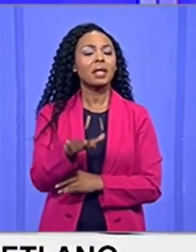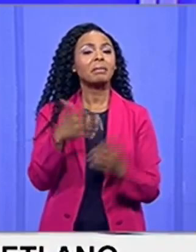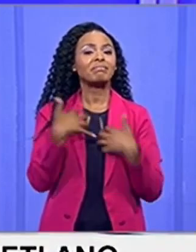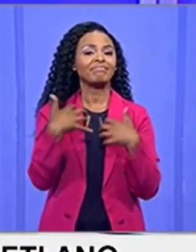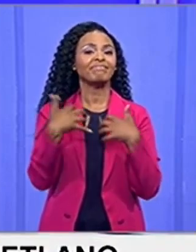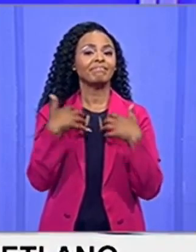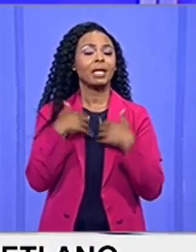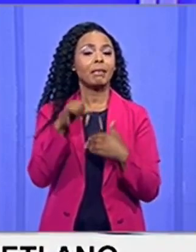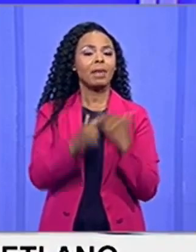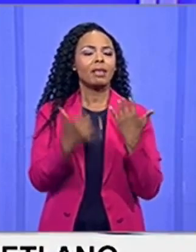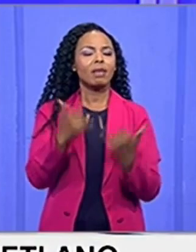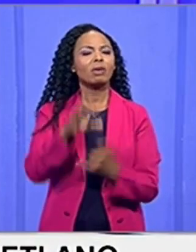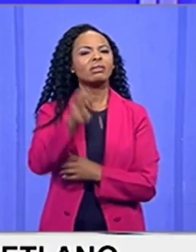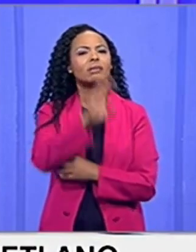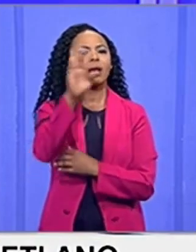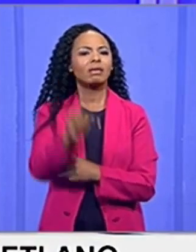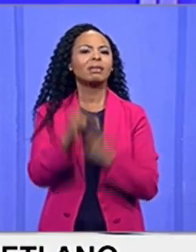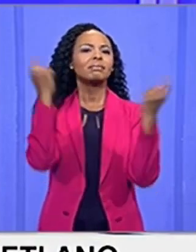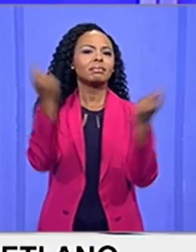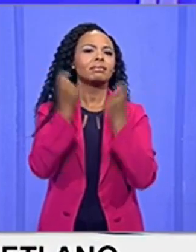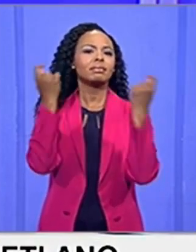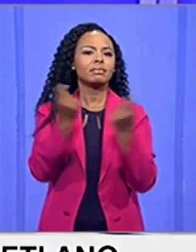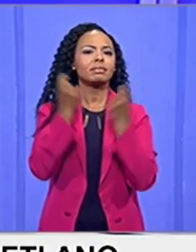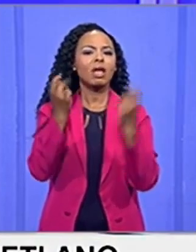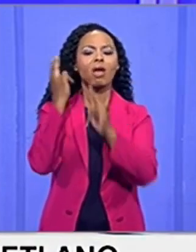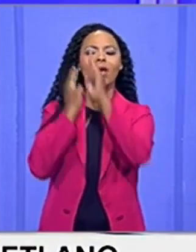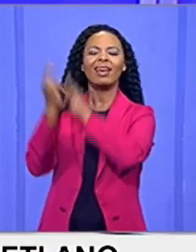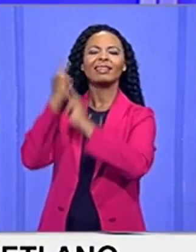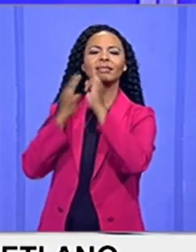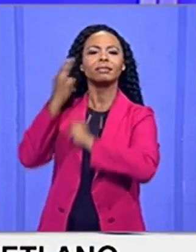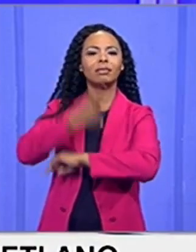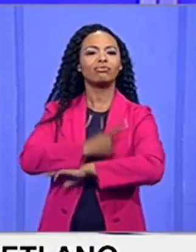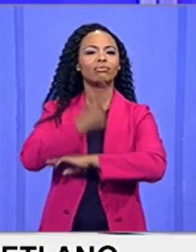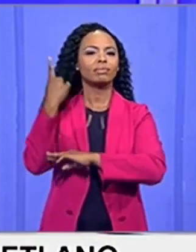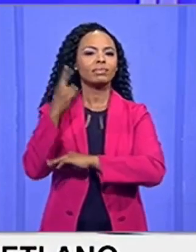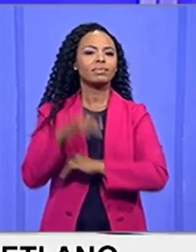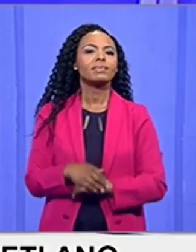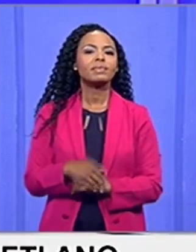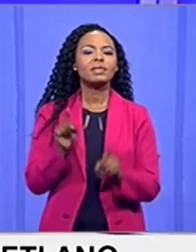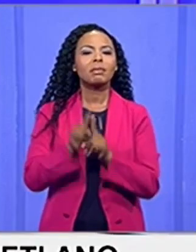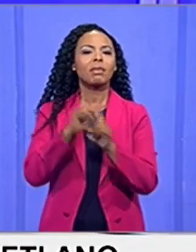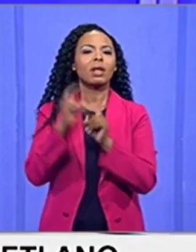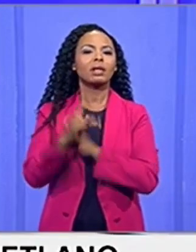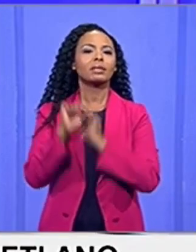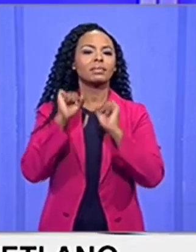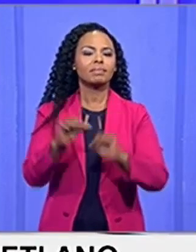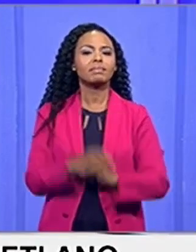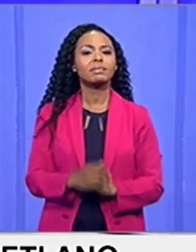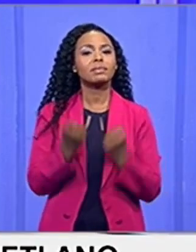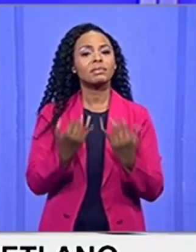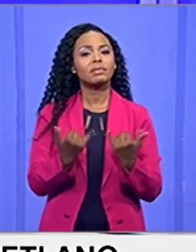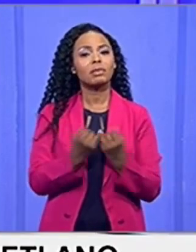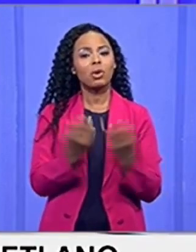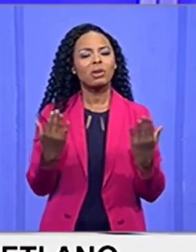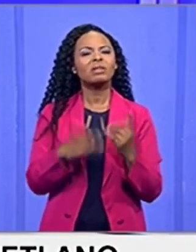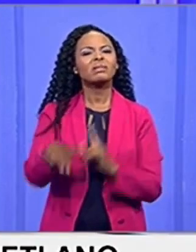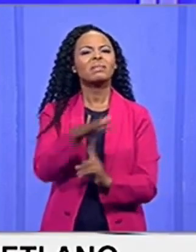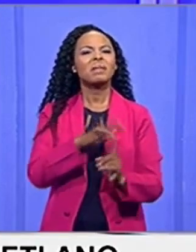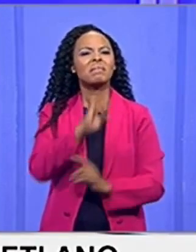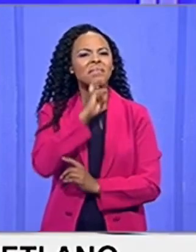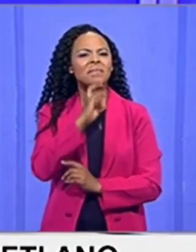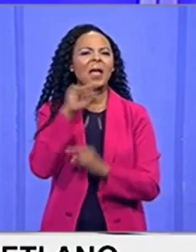mo kgweding eo maAforika Borwa a ketekang ditso le dingwao tsa ona. Ntlha ya boetapele jwa matlo a segosi e tswelela go tlisa go sa